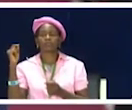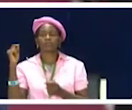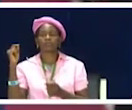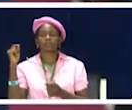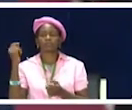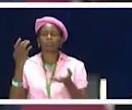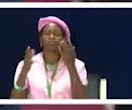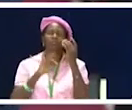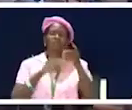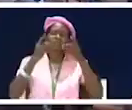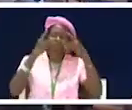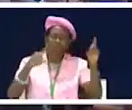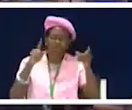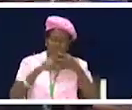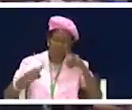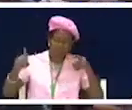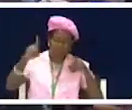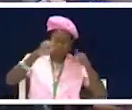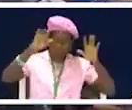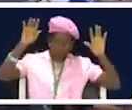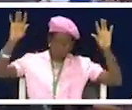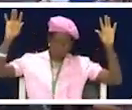may I decree